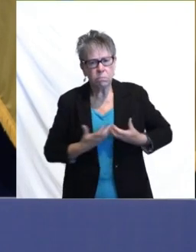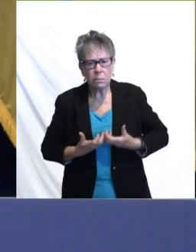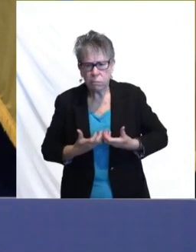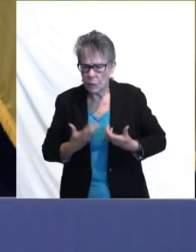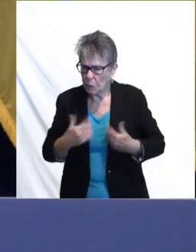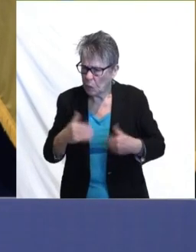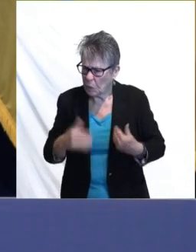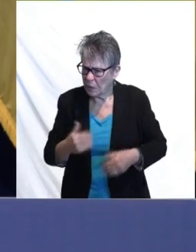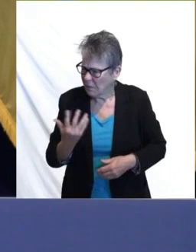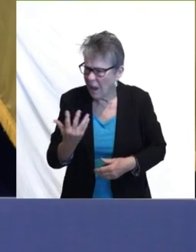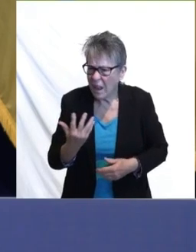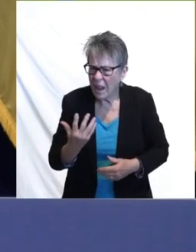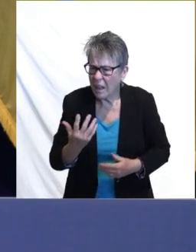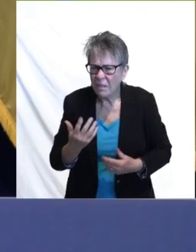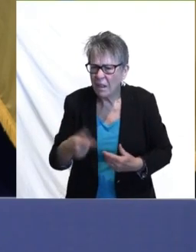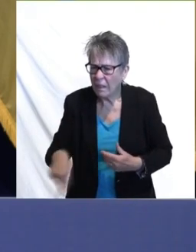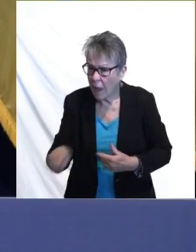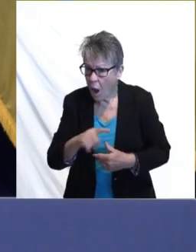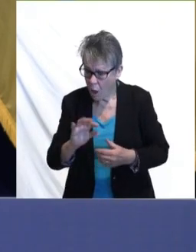Okay.